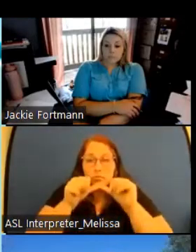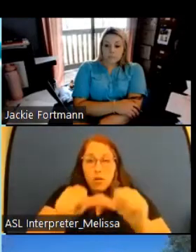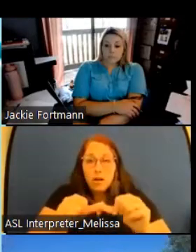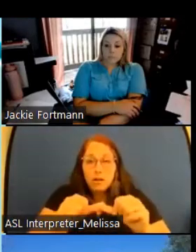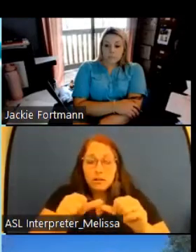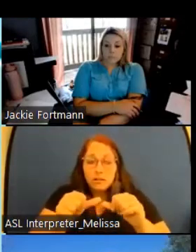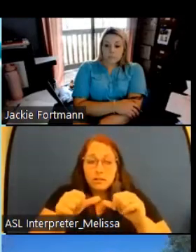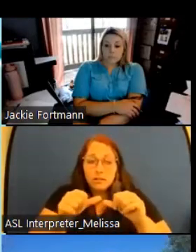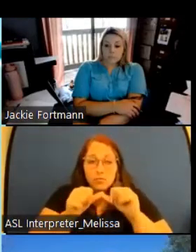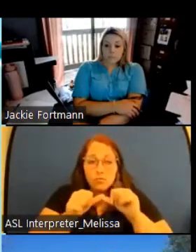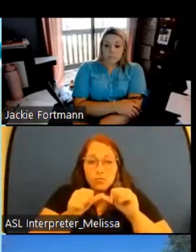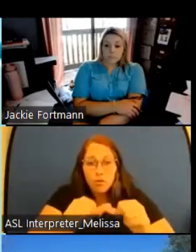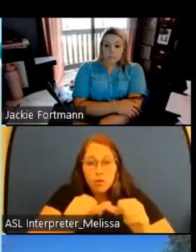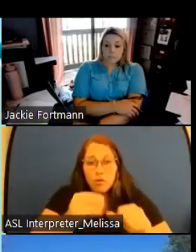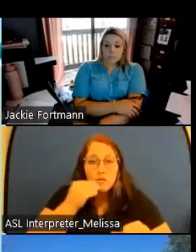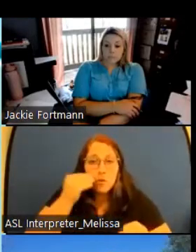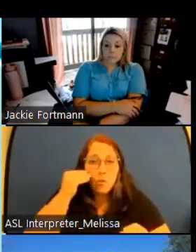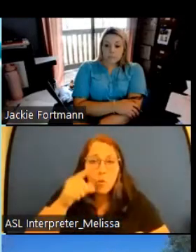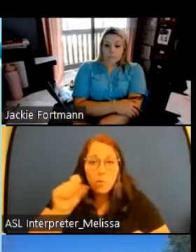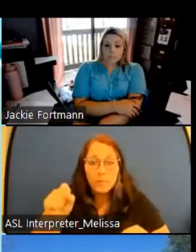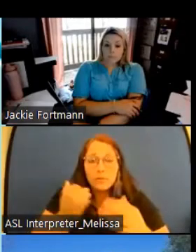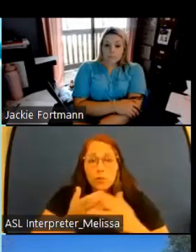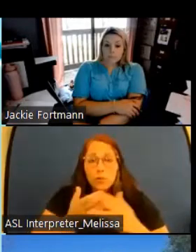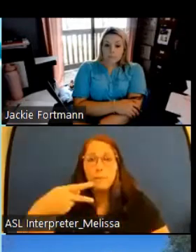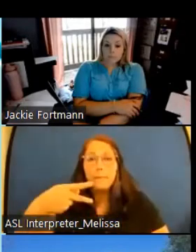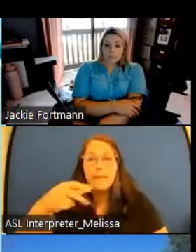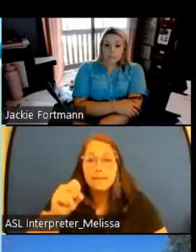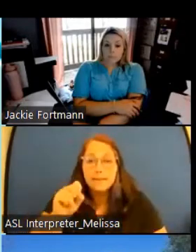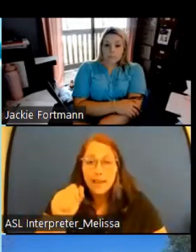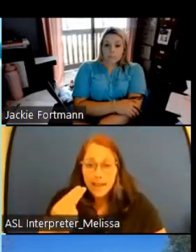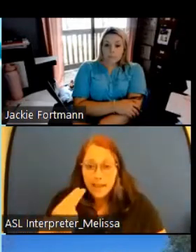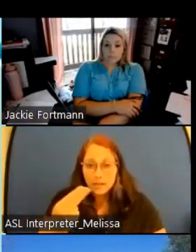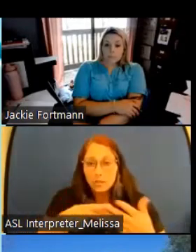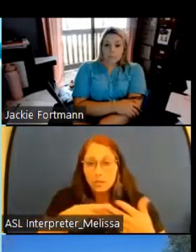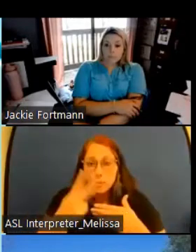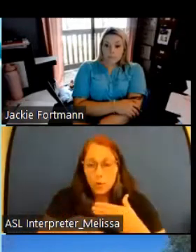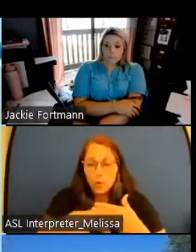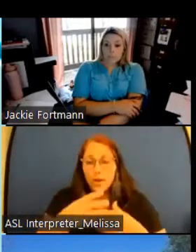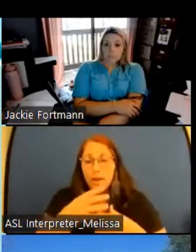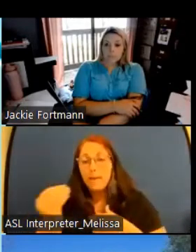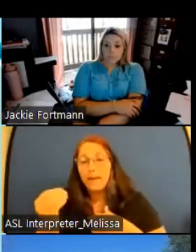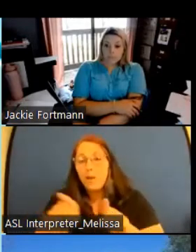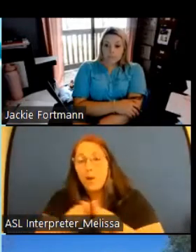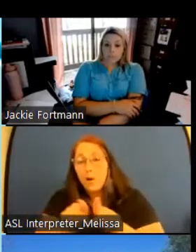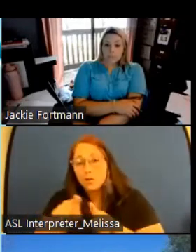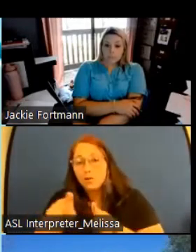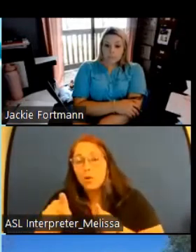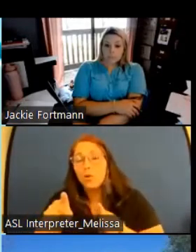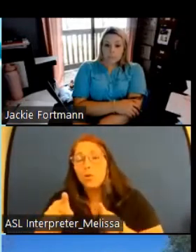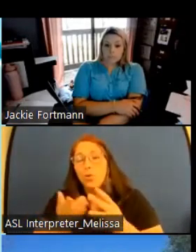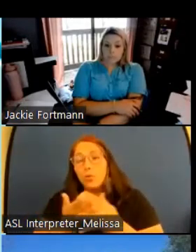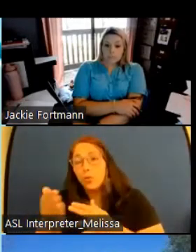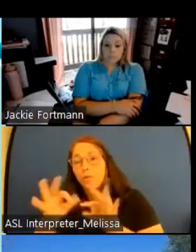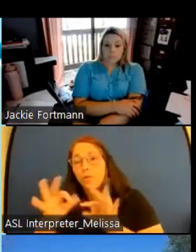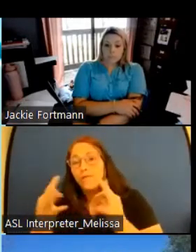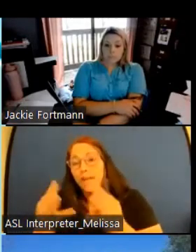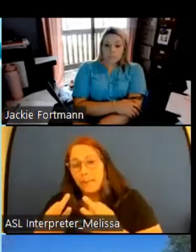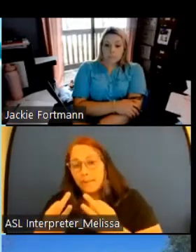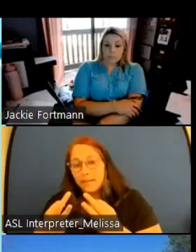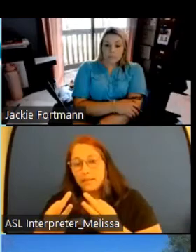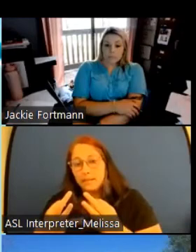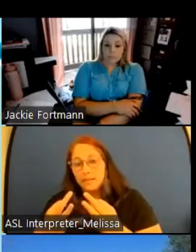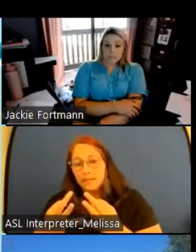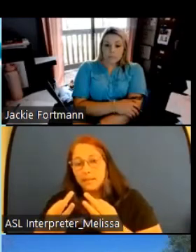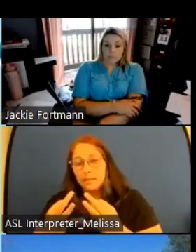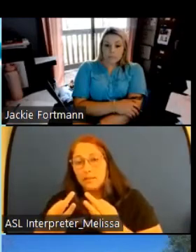PSH program. And then we also have a PSH program for families through Ability First. So our partnership is unique, and